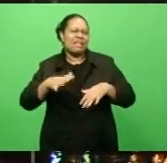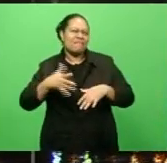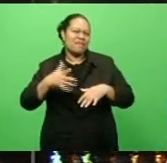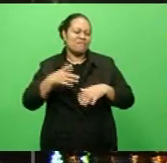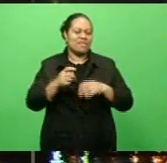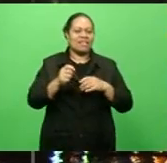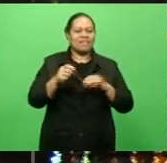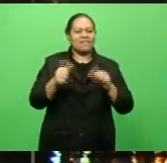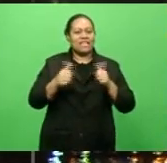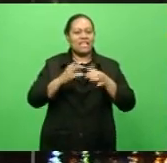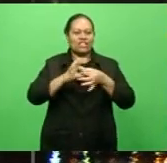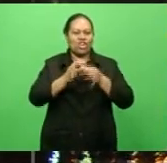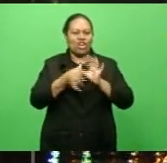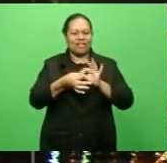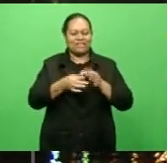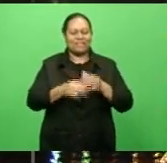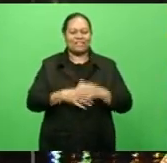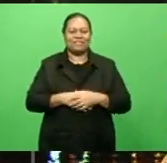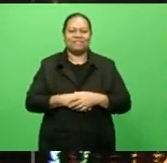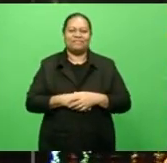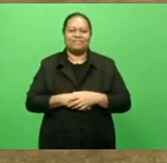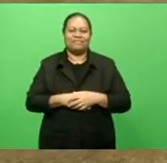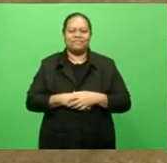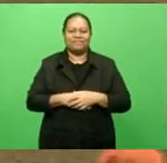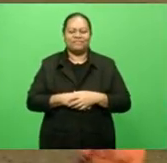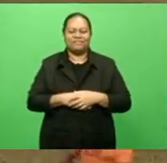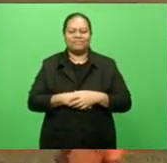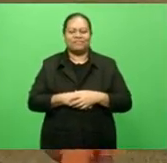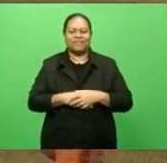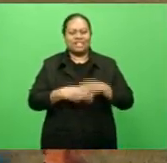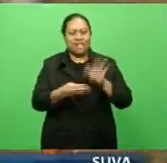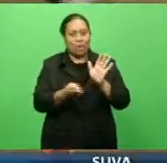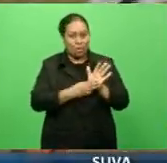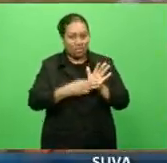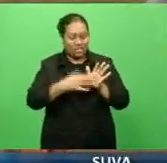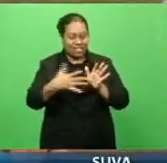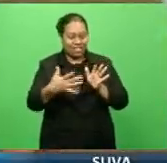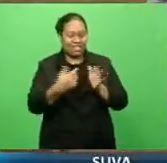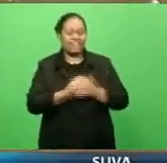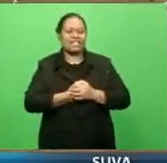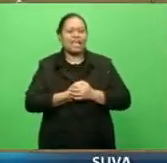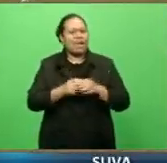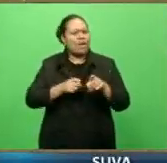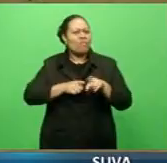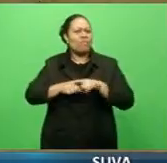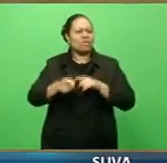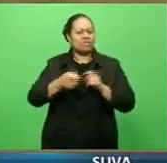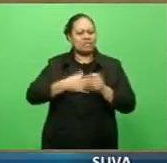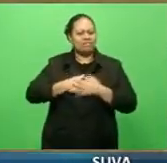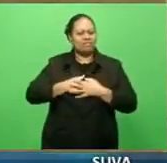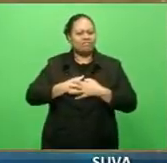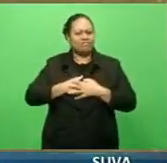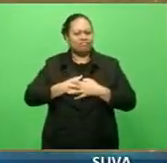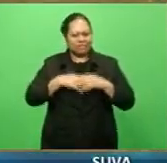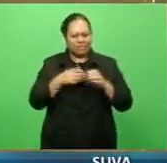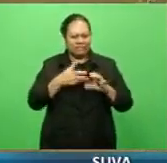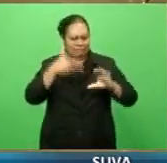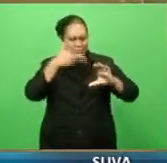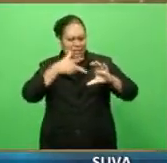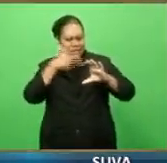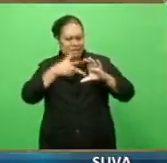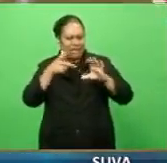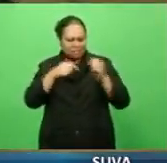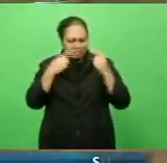Olympics. Aquila Dama reports. Modena Rangi has mostly shielded away from the media, but